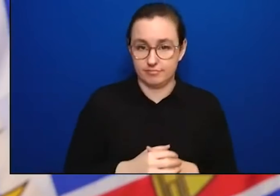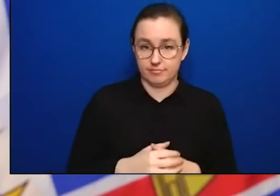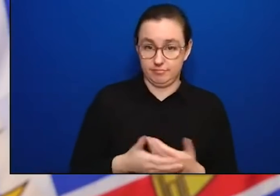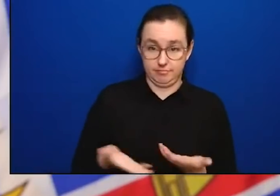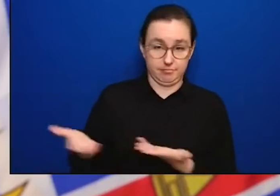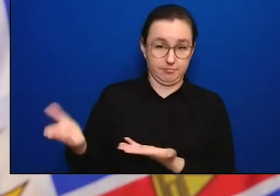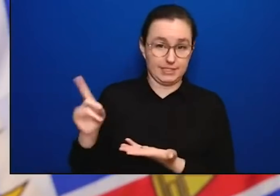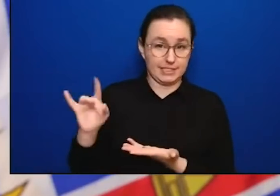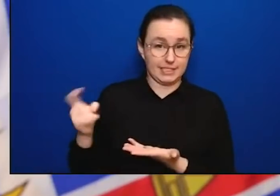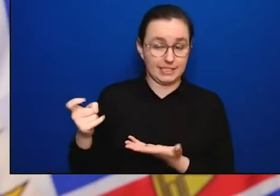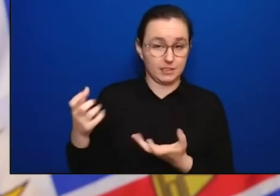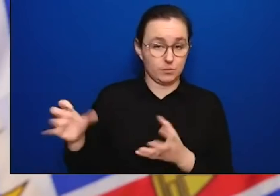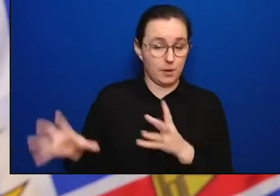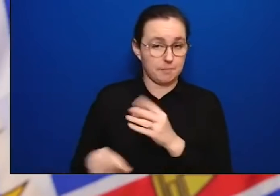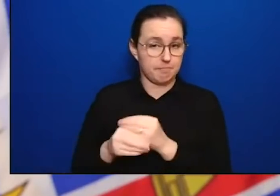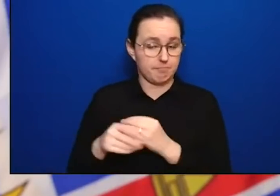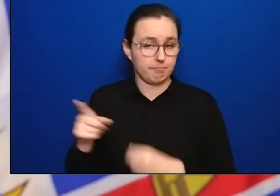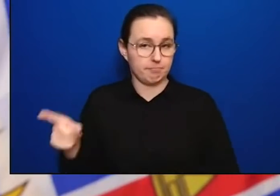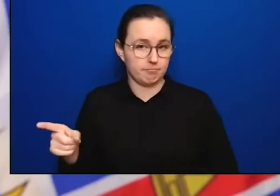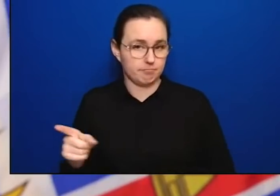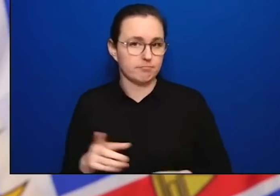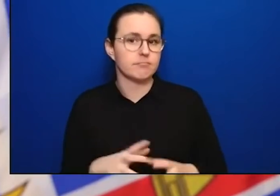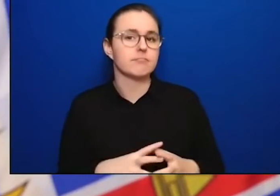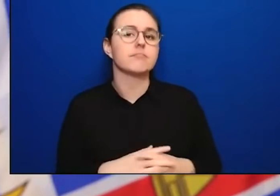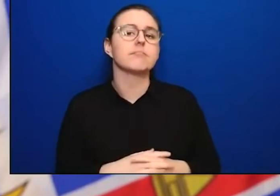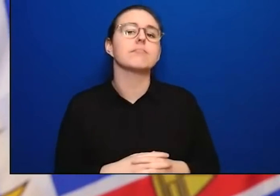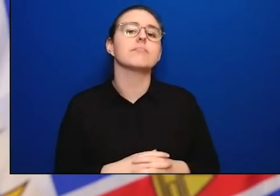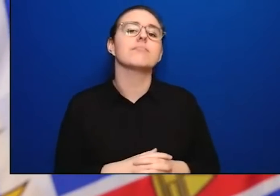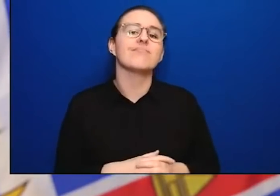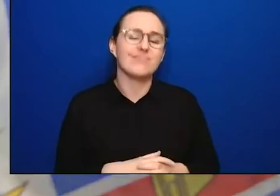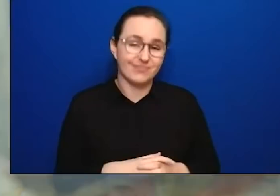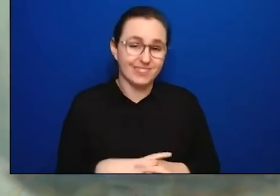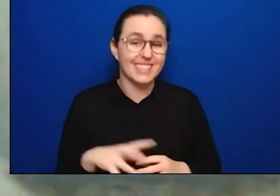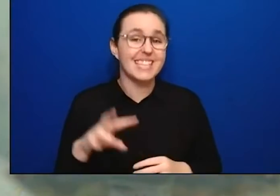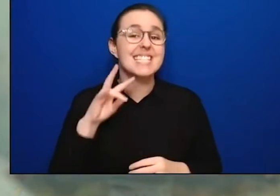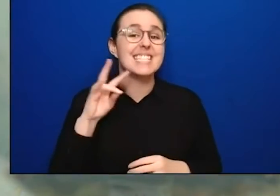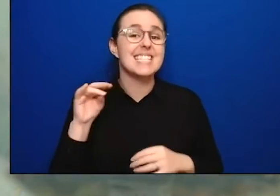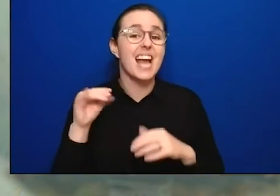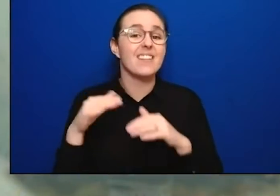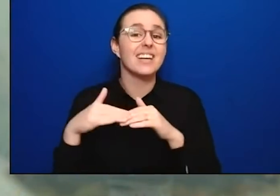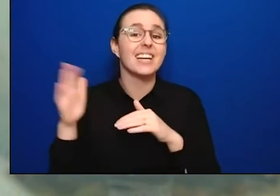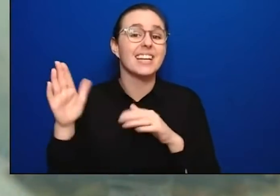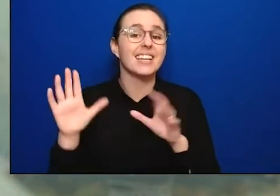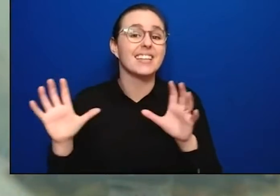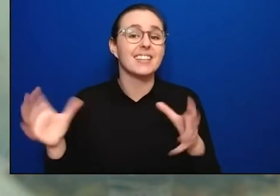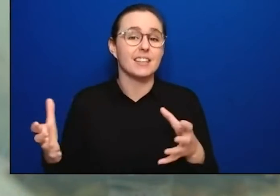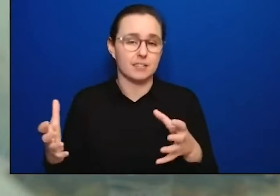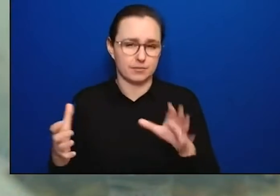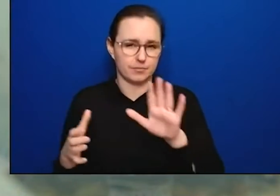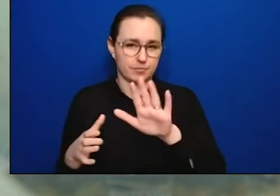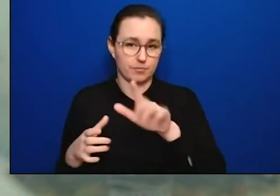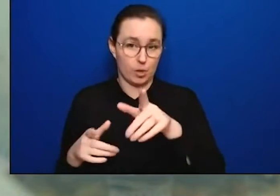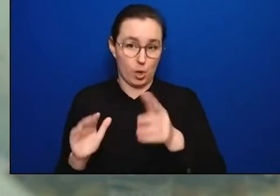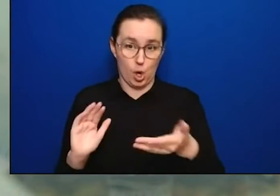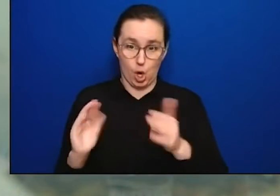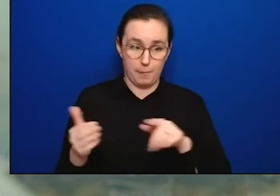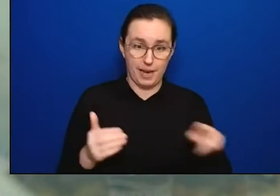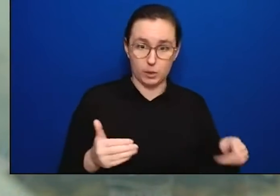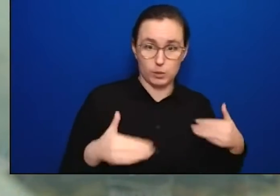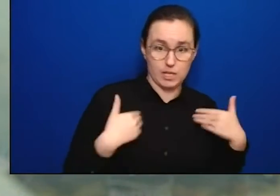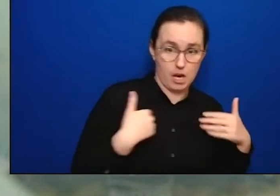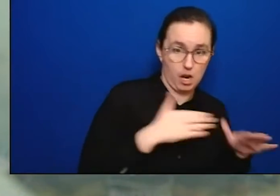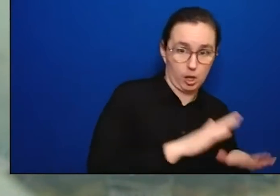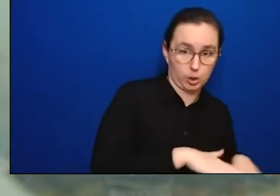happens next, too. Over to Minister Dix. Just to say, the over 70 category, and one